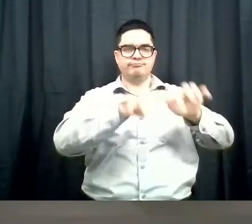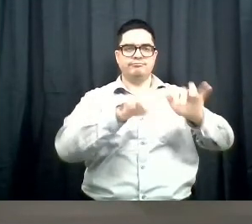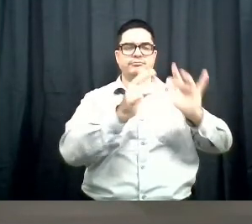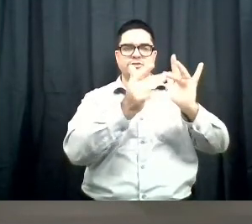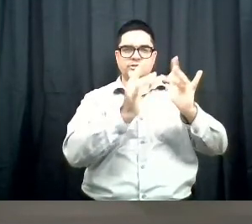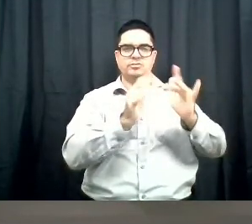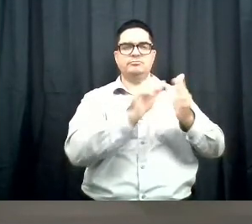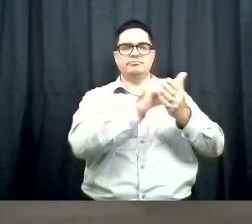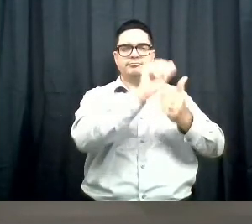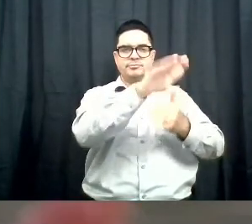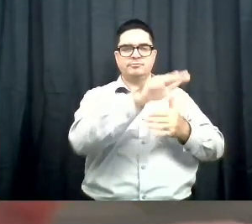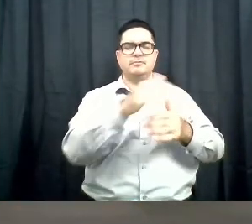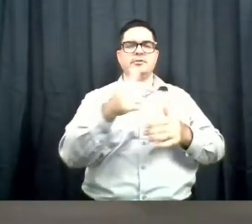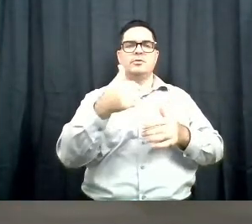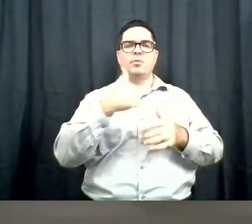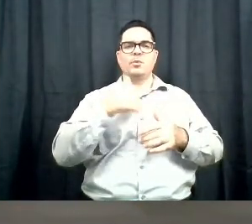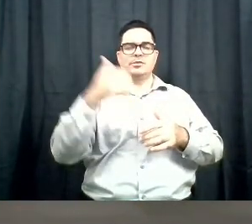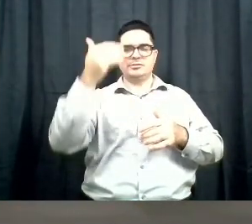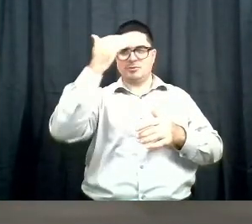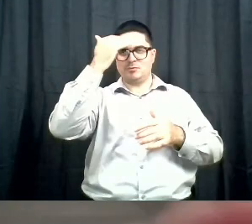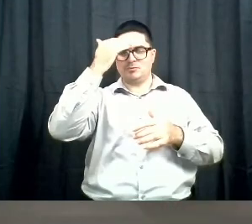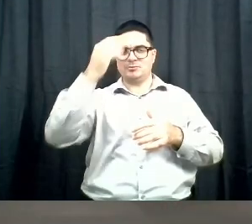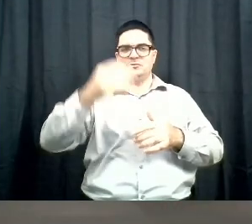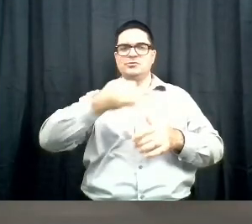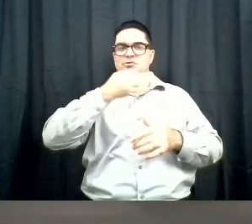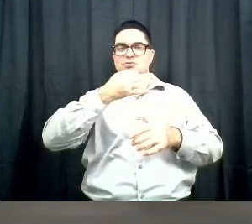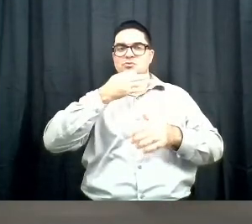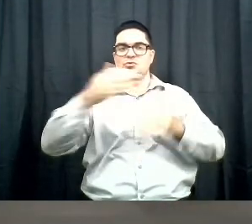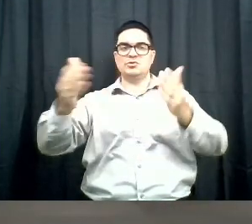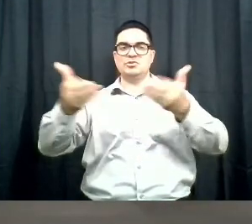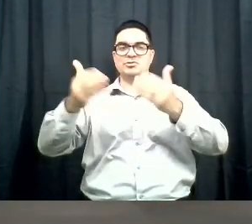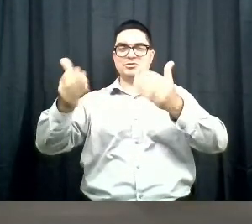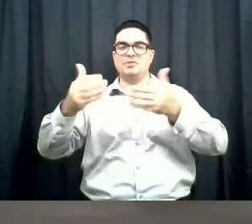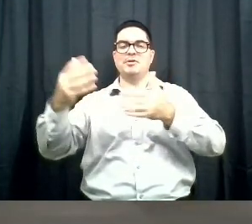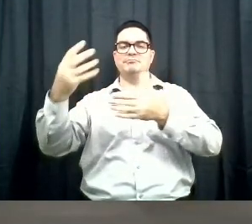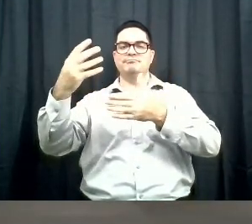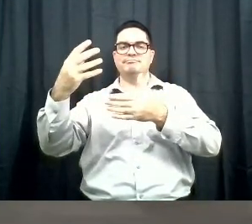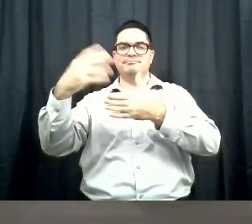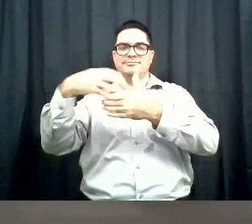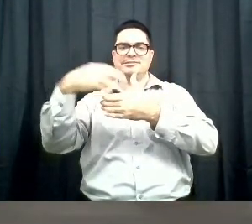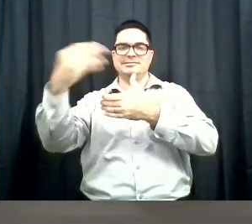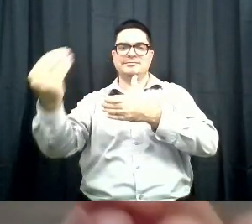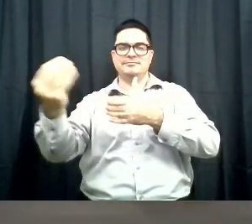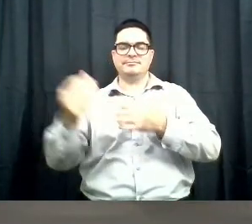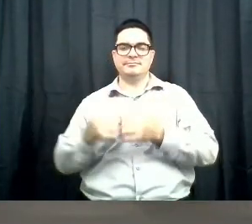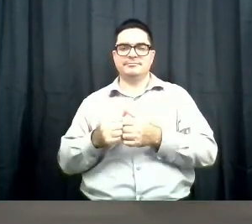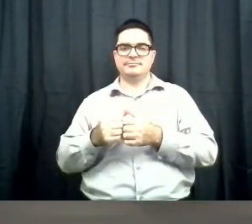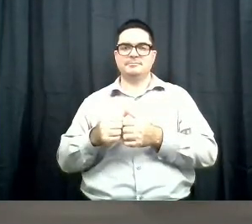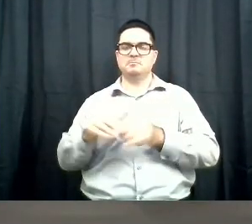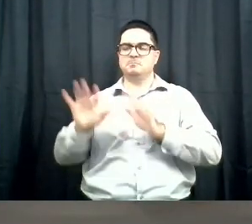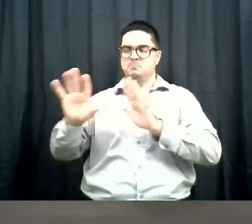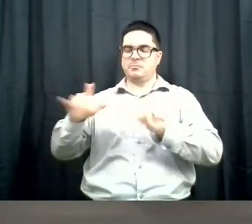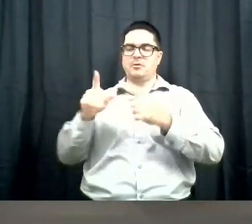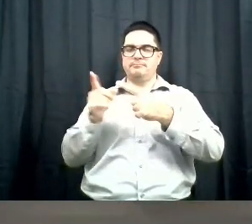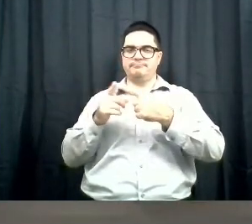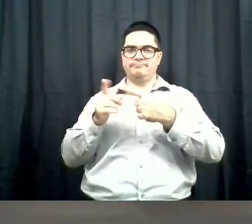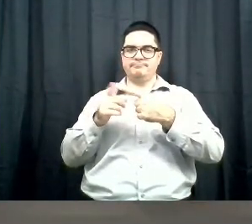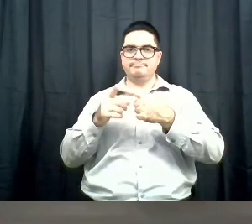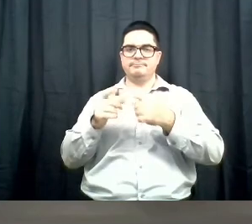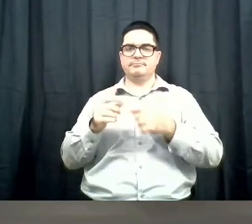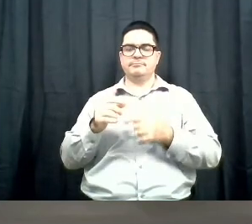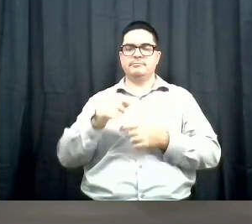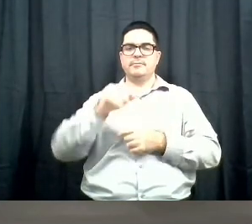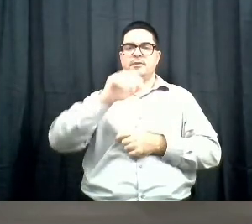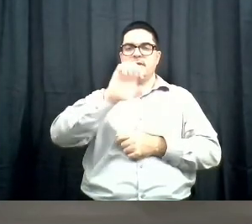chairman afterwards. The answer to this question: Process successfully reprofiled its loans with federal agencies, EPA and USDA,